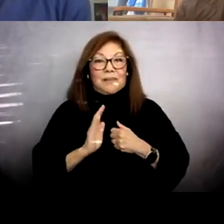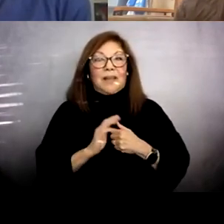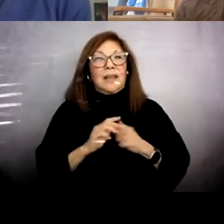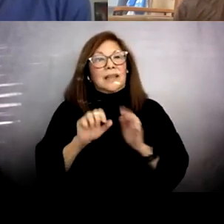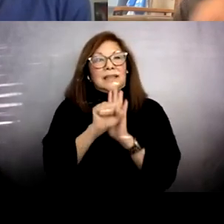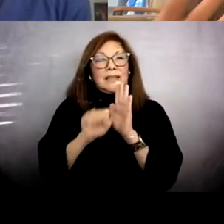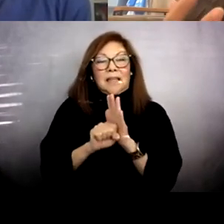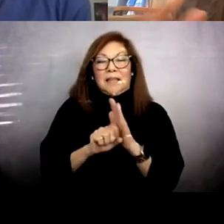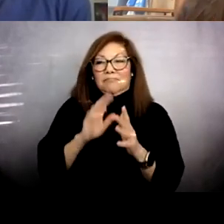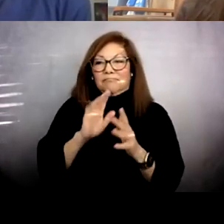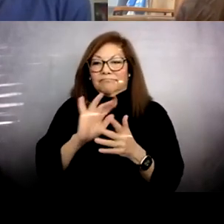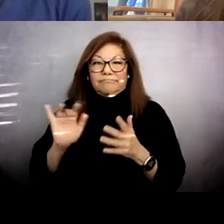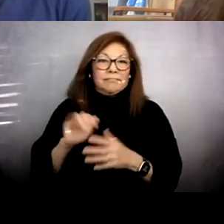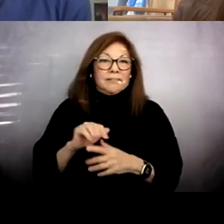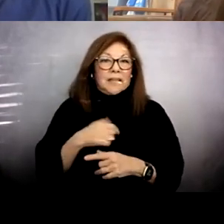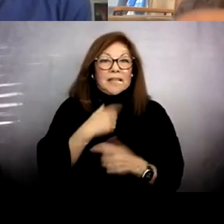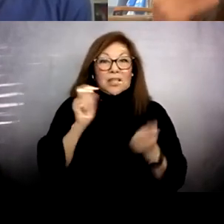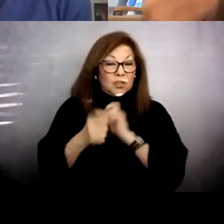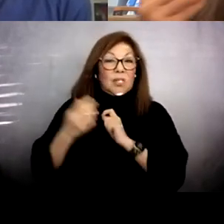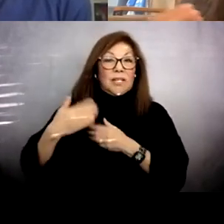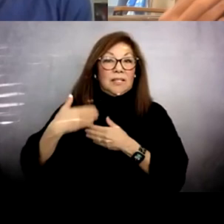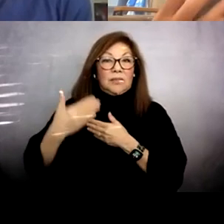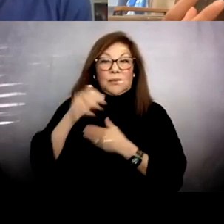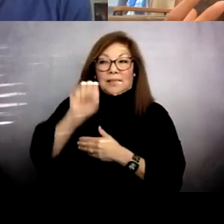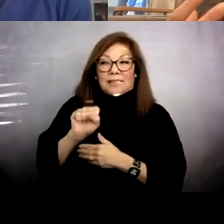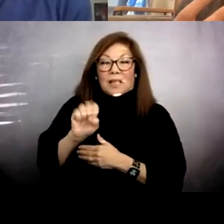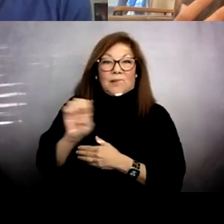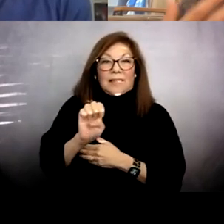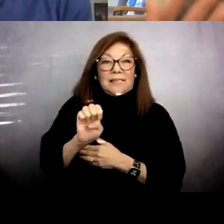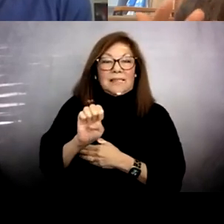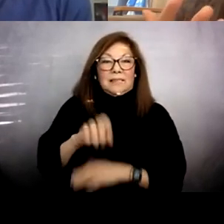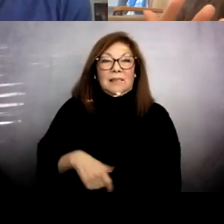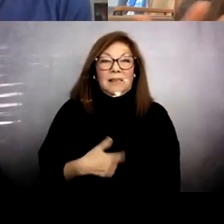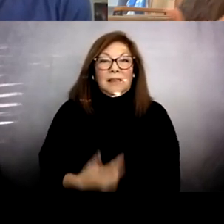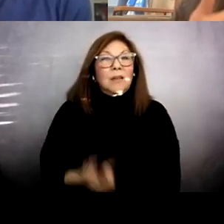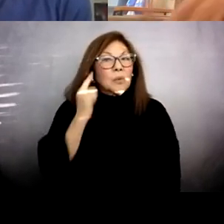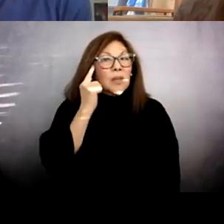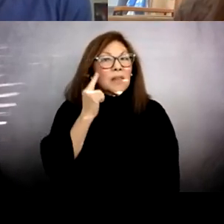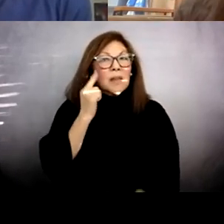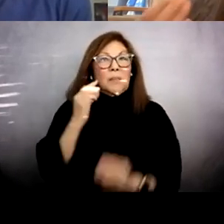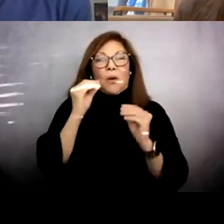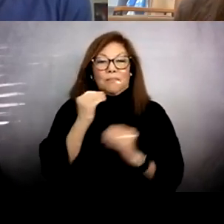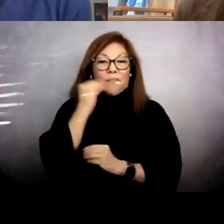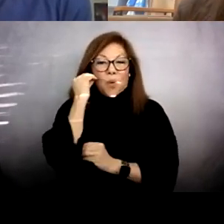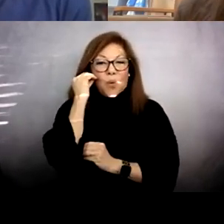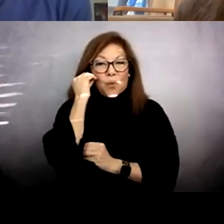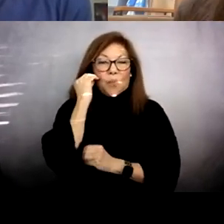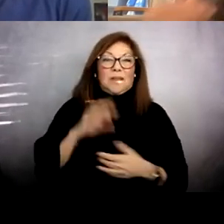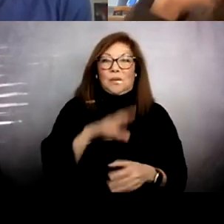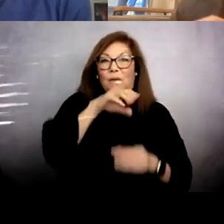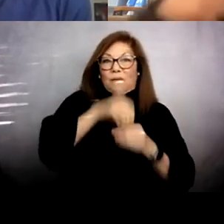Madhya Pradesh that changed into Chhattisgarh. So like, so many of things of, you know, when we think about home is just so litigated in the South Asian